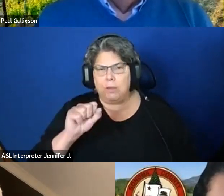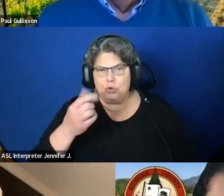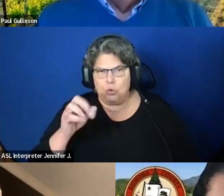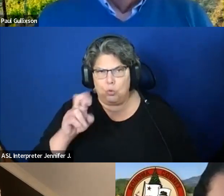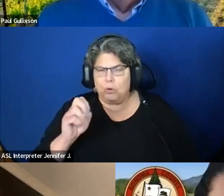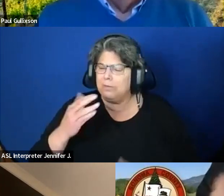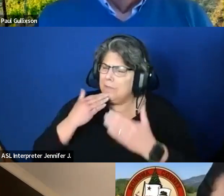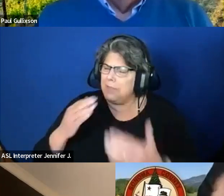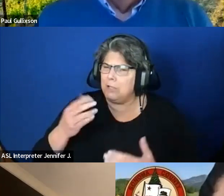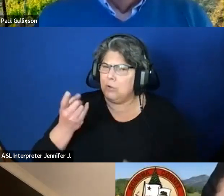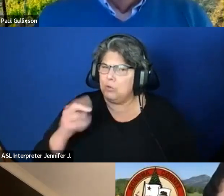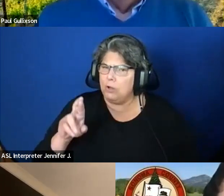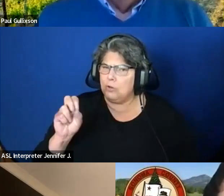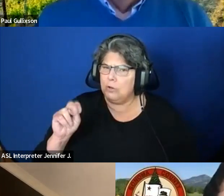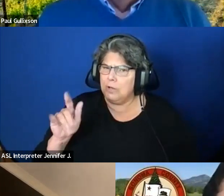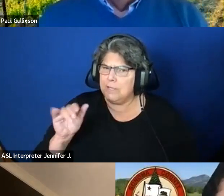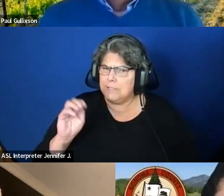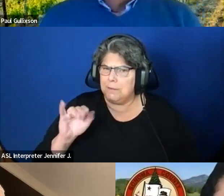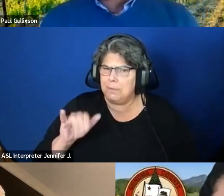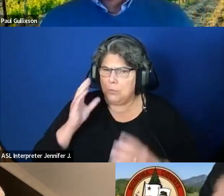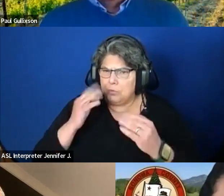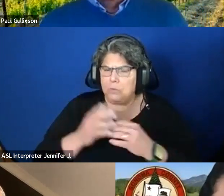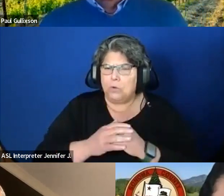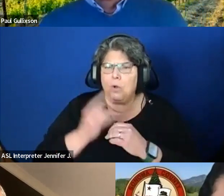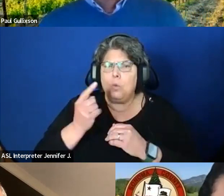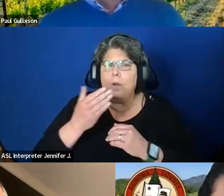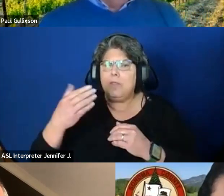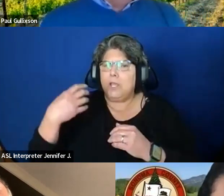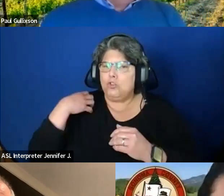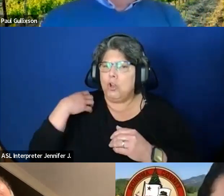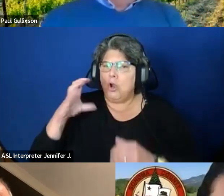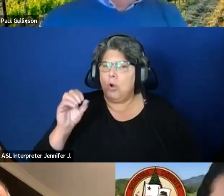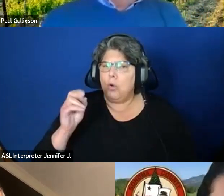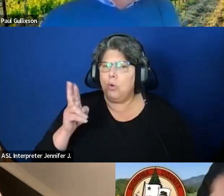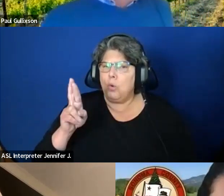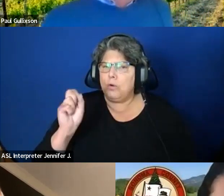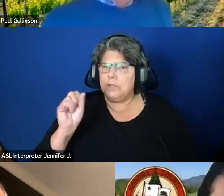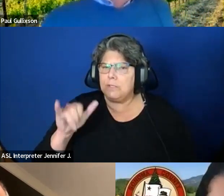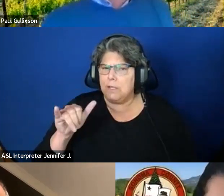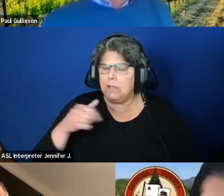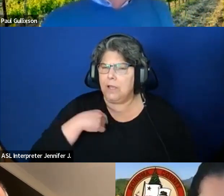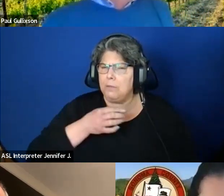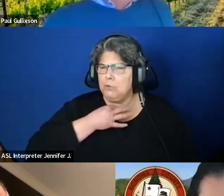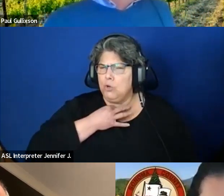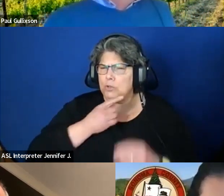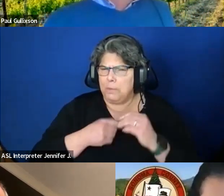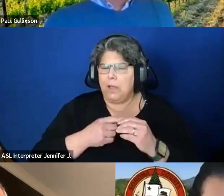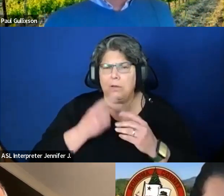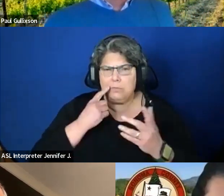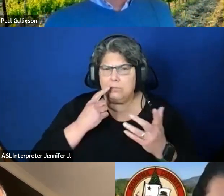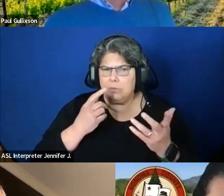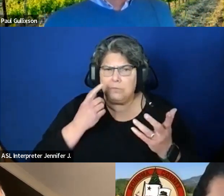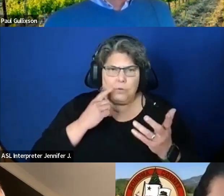agree. One thing, Chair Corsi, that I'm interested in is and for the rest of the team is